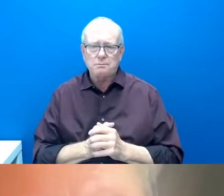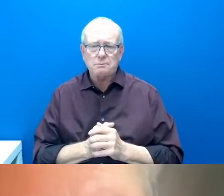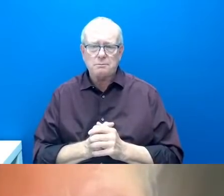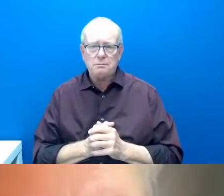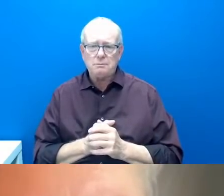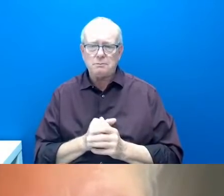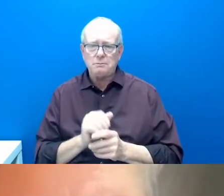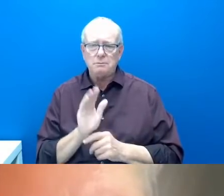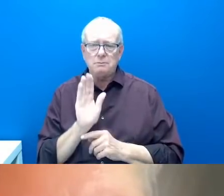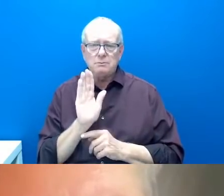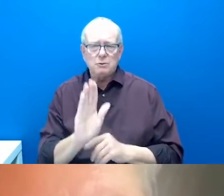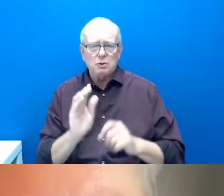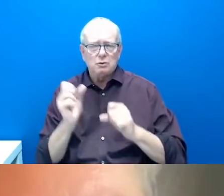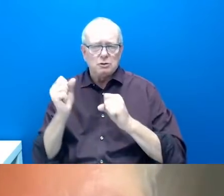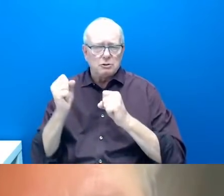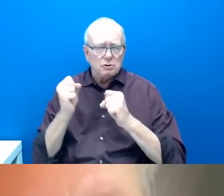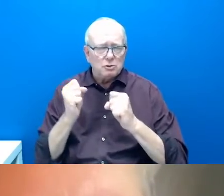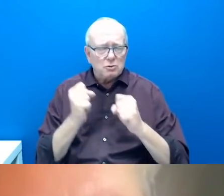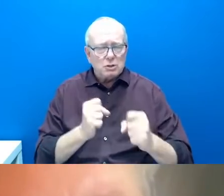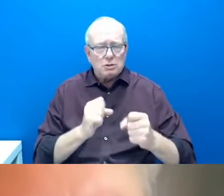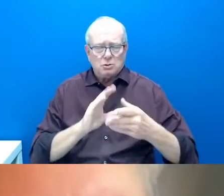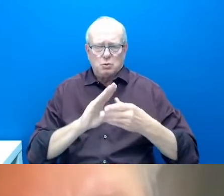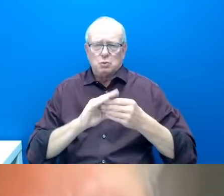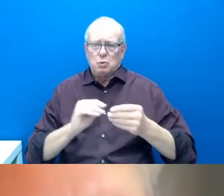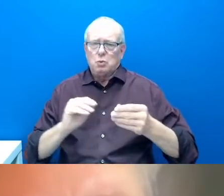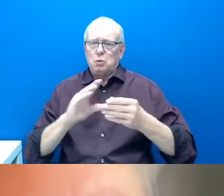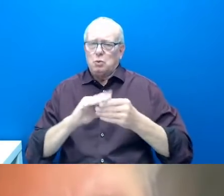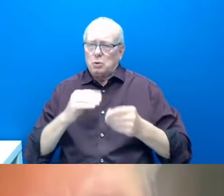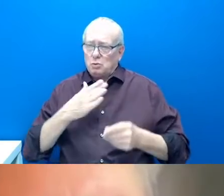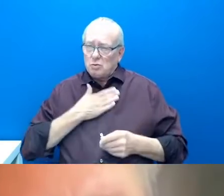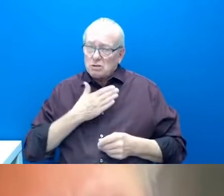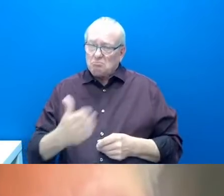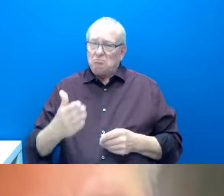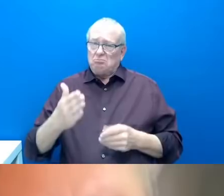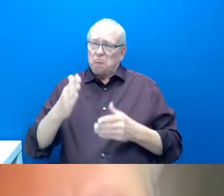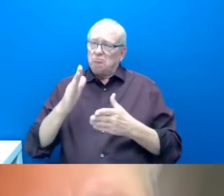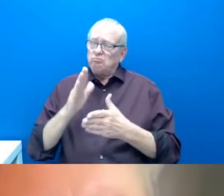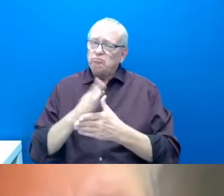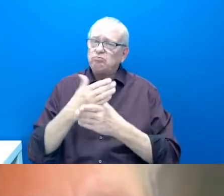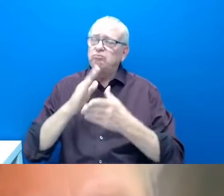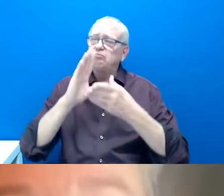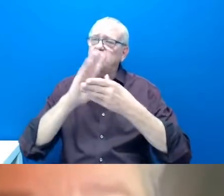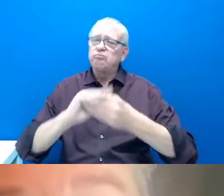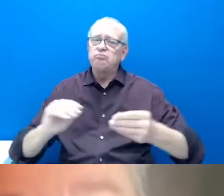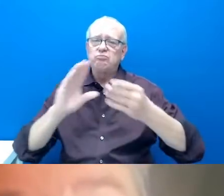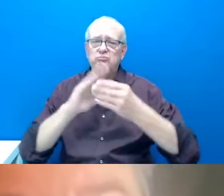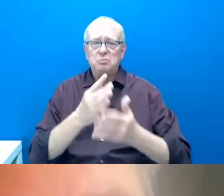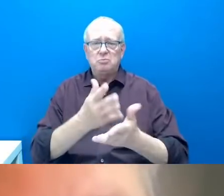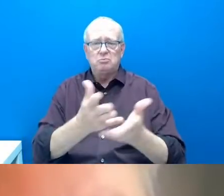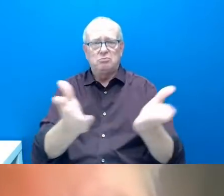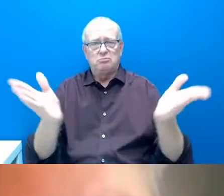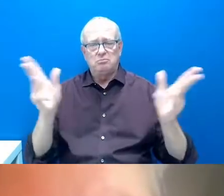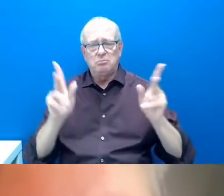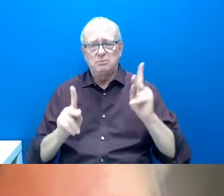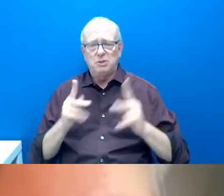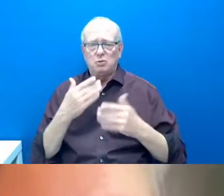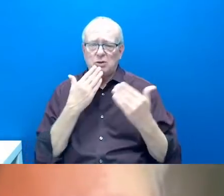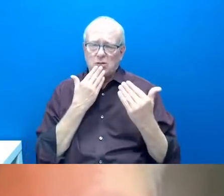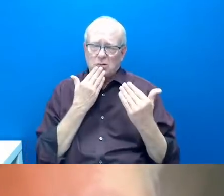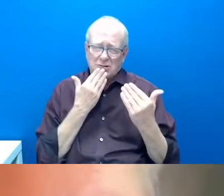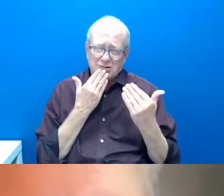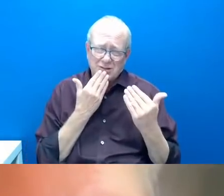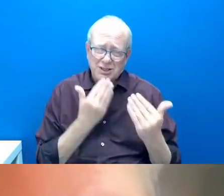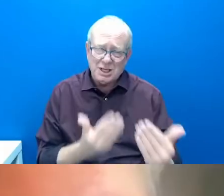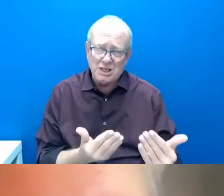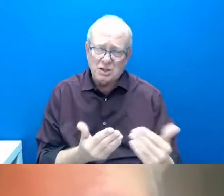you offered your strength and your story for everyone at home today. Thank you. I appreciate that. I'm going